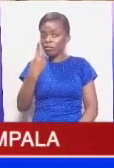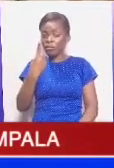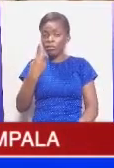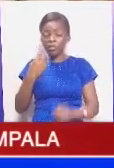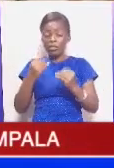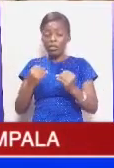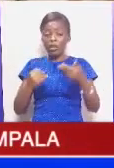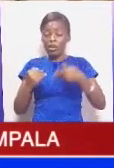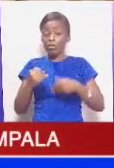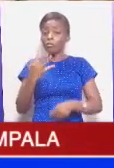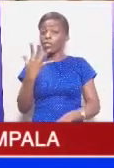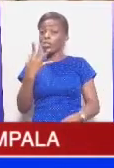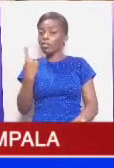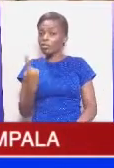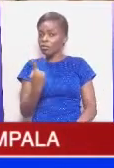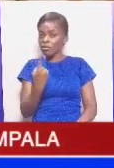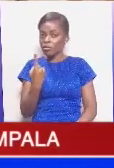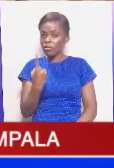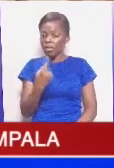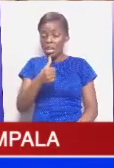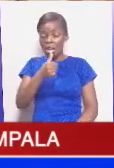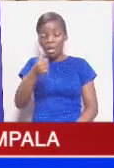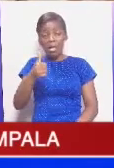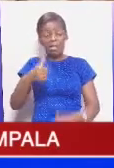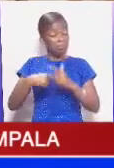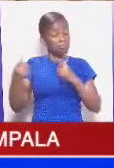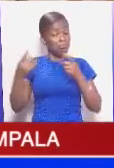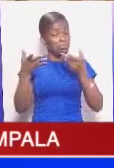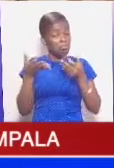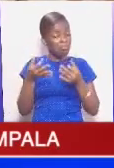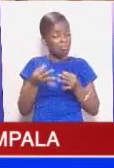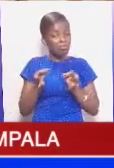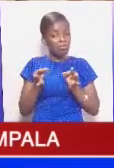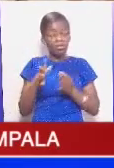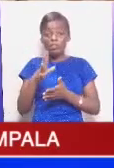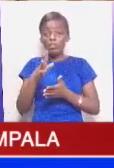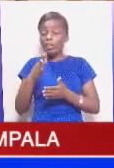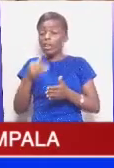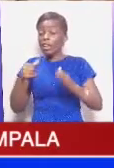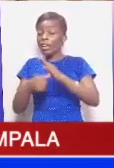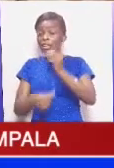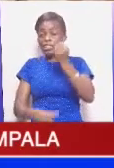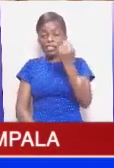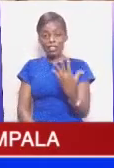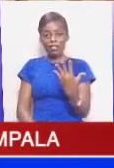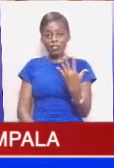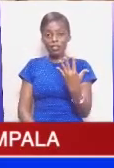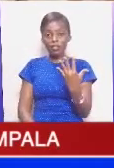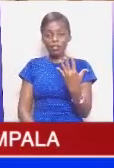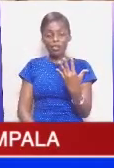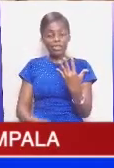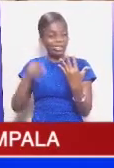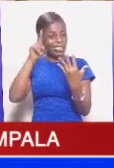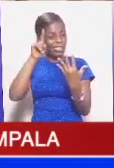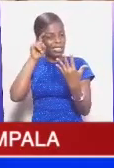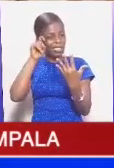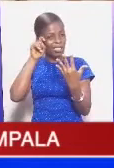kati tulina 5 bokka, bali abalala batuvaako. Ku baana abataano ndowooza